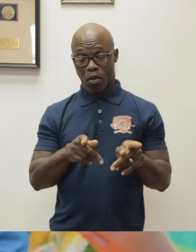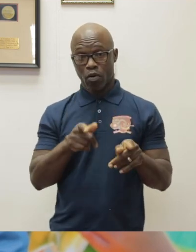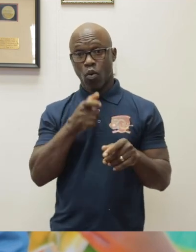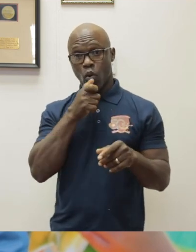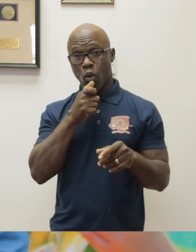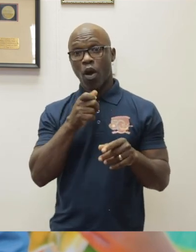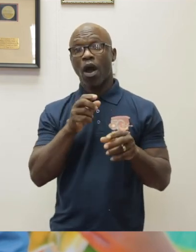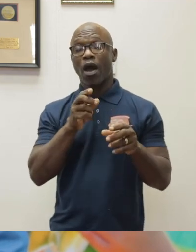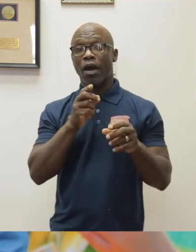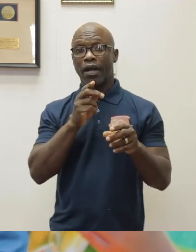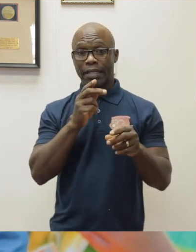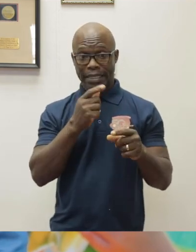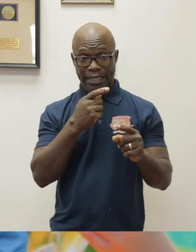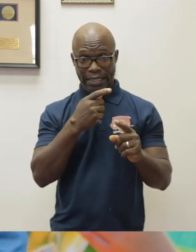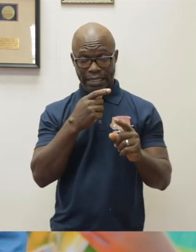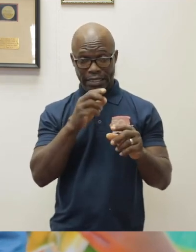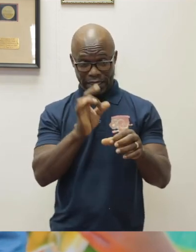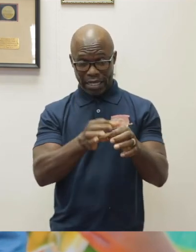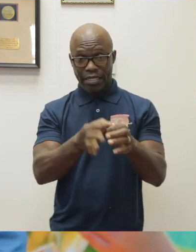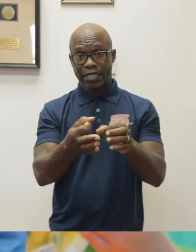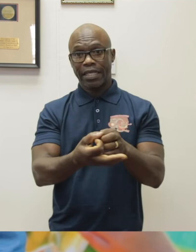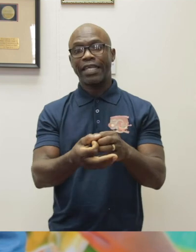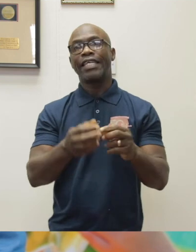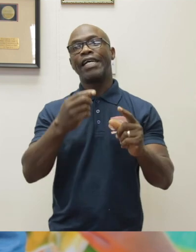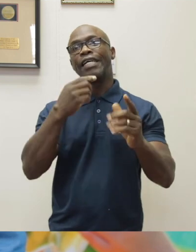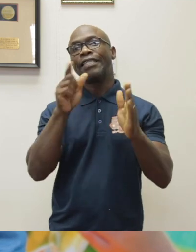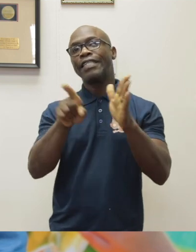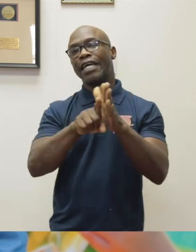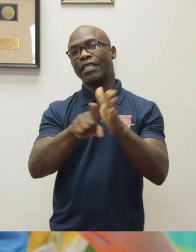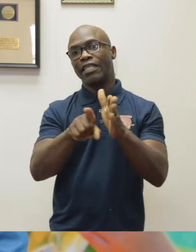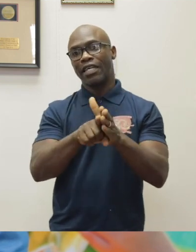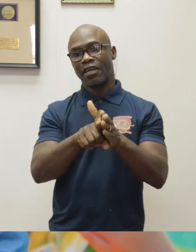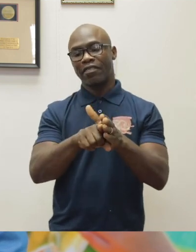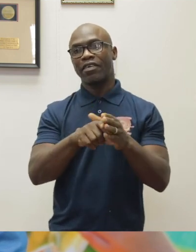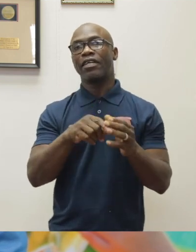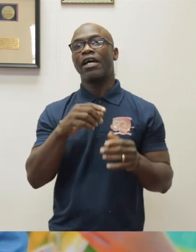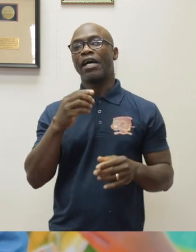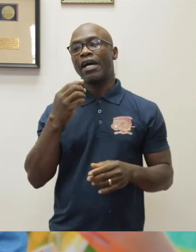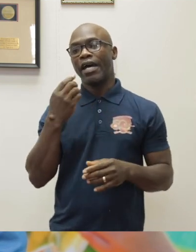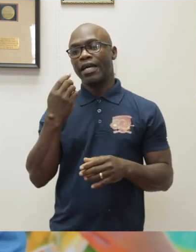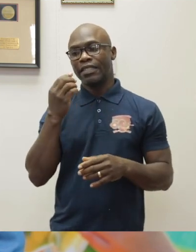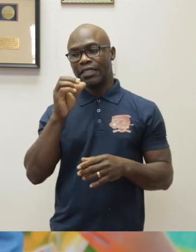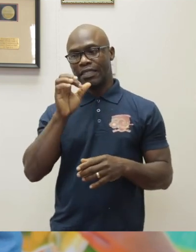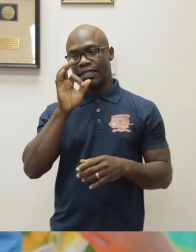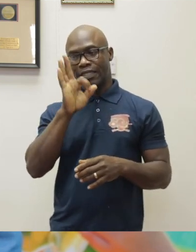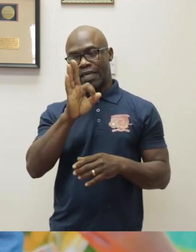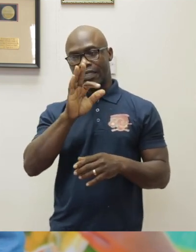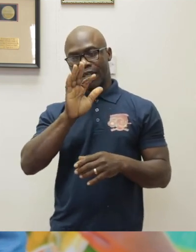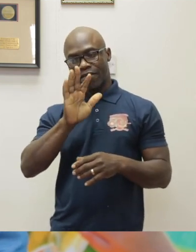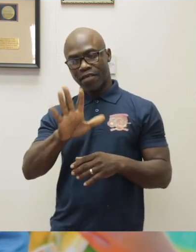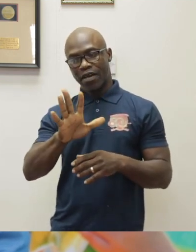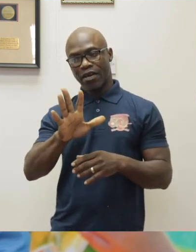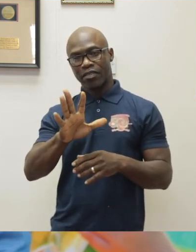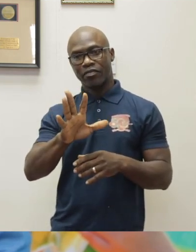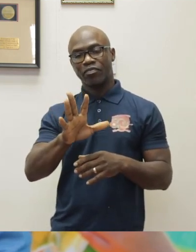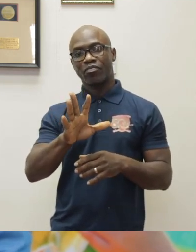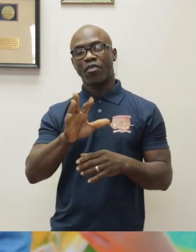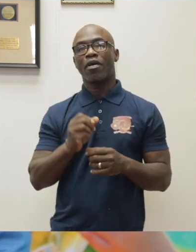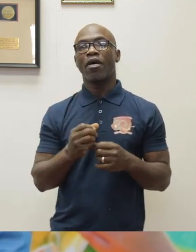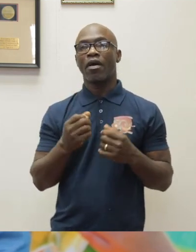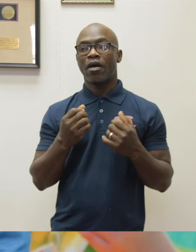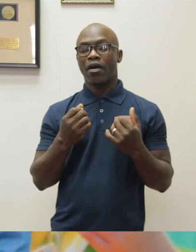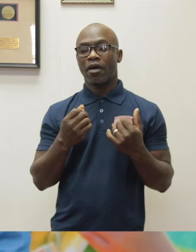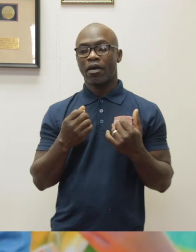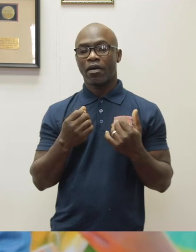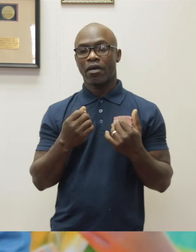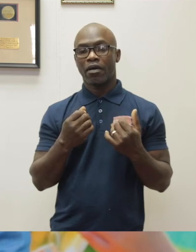total 195, and 8 persons have so far recovered. In our quarantine